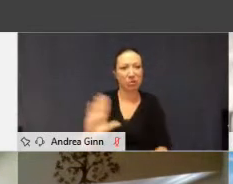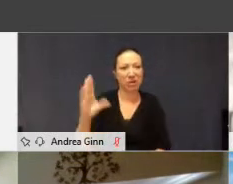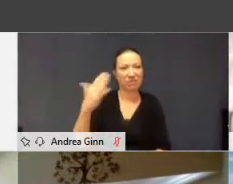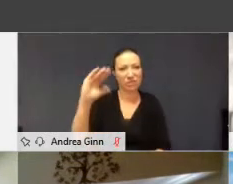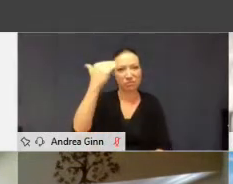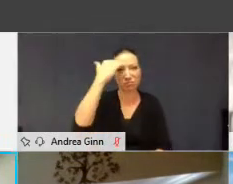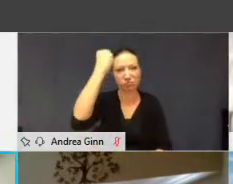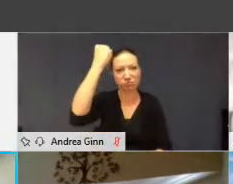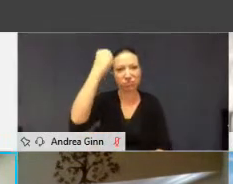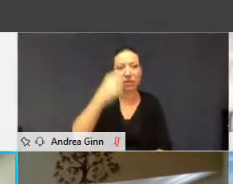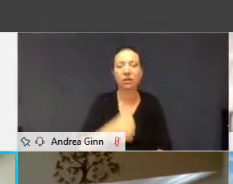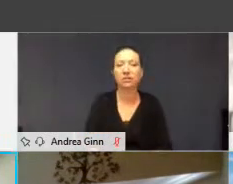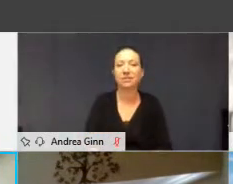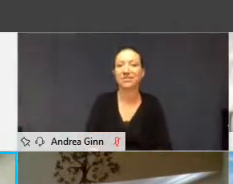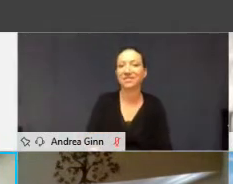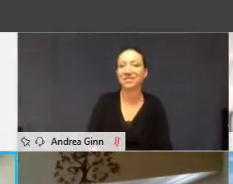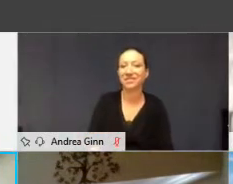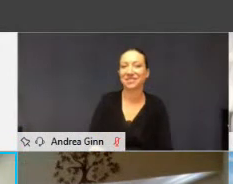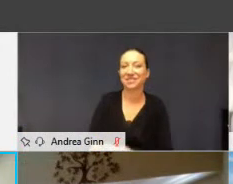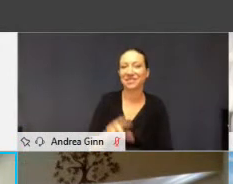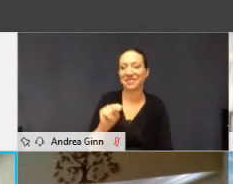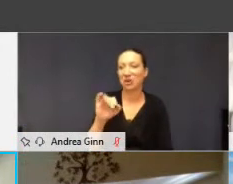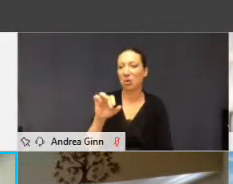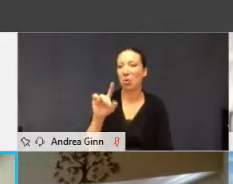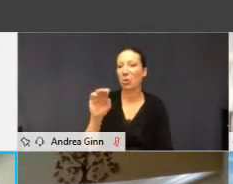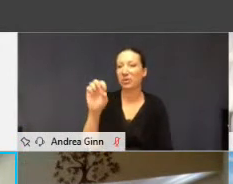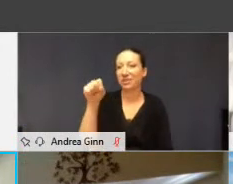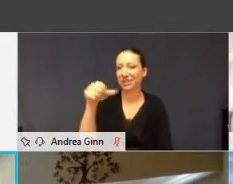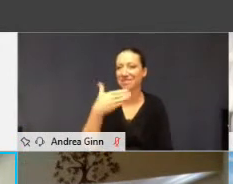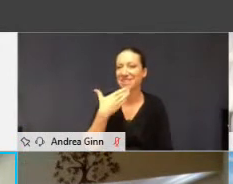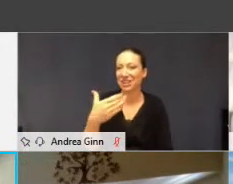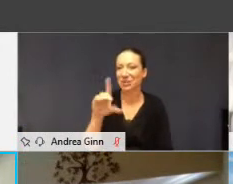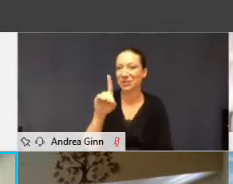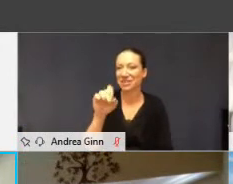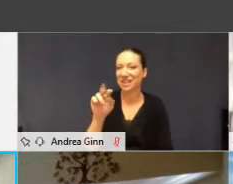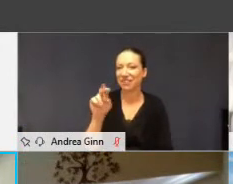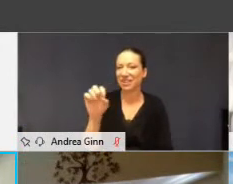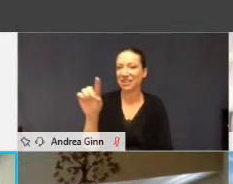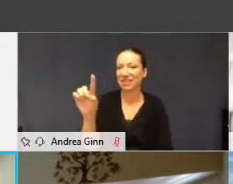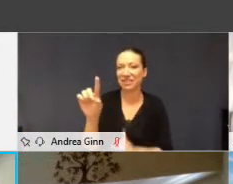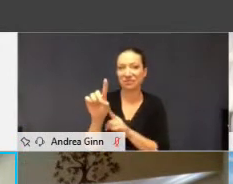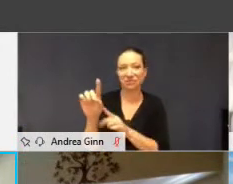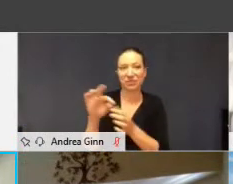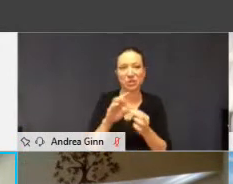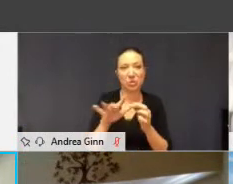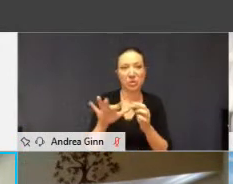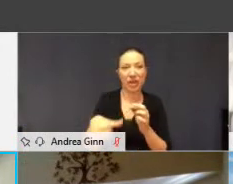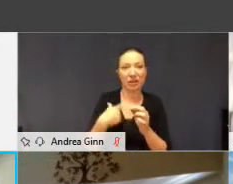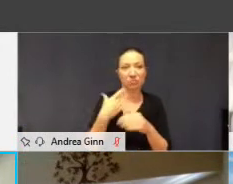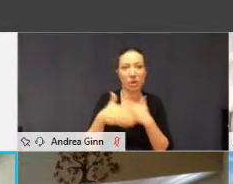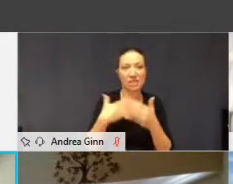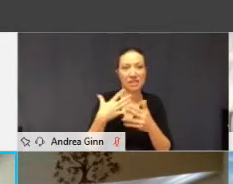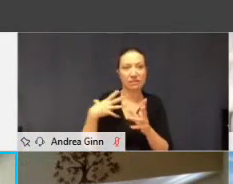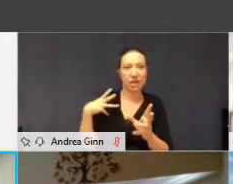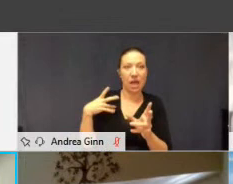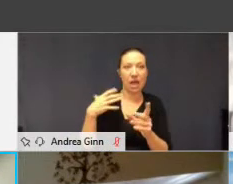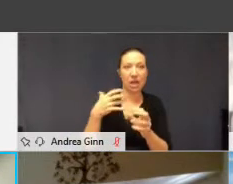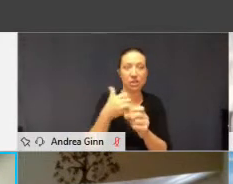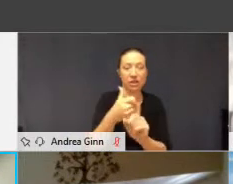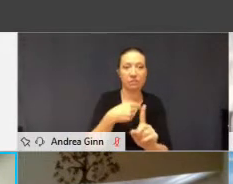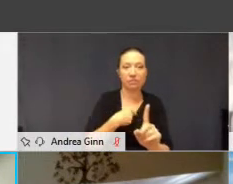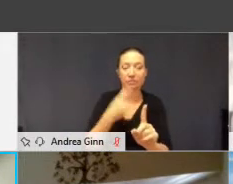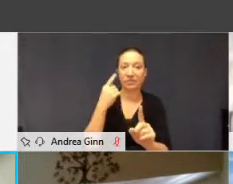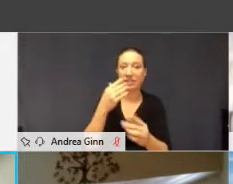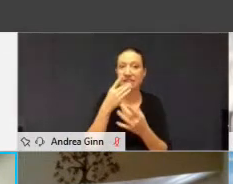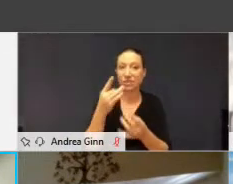Yeah, thanks, David. So regarding catch up, I actually just got some interesting data last night. I do